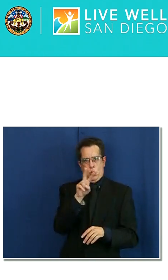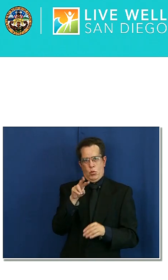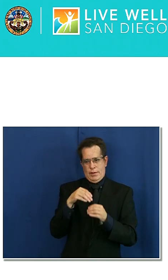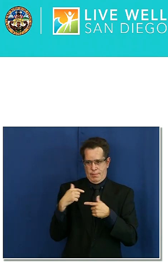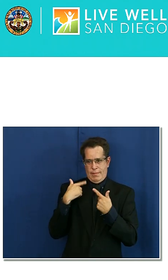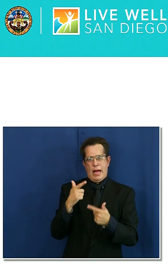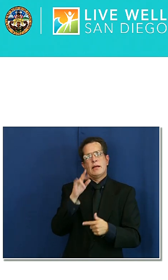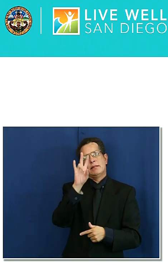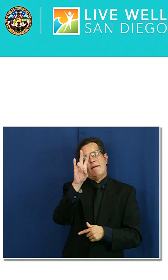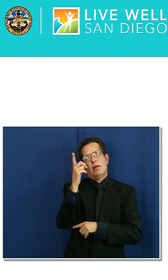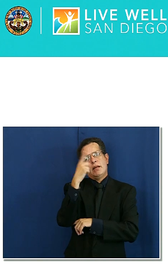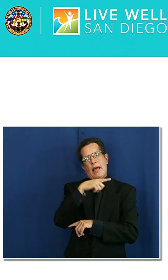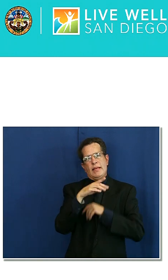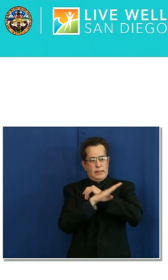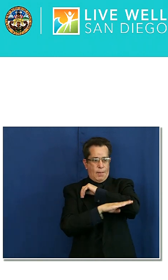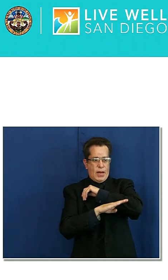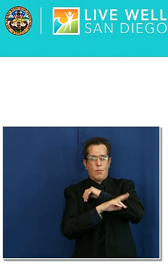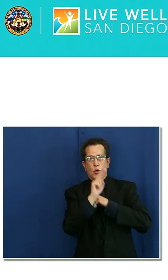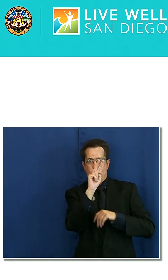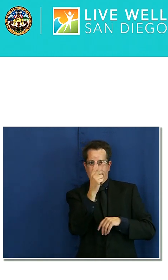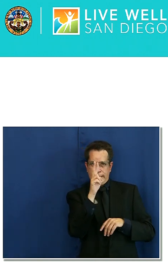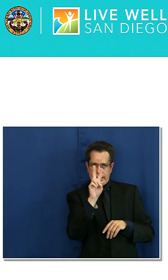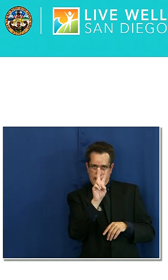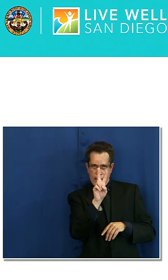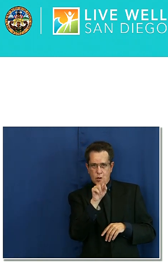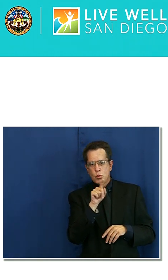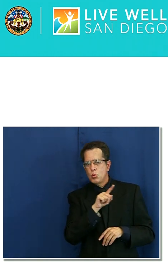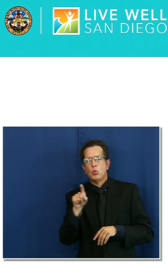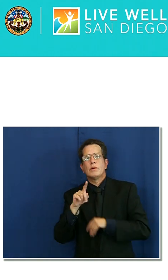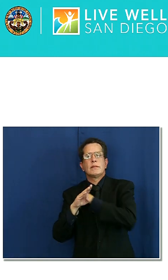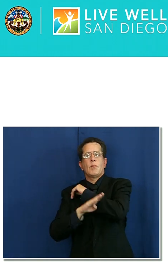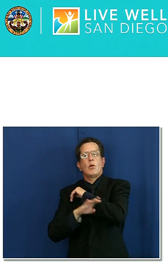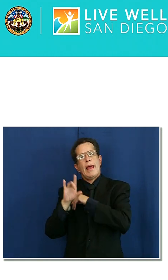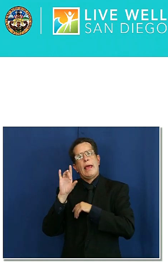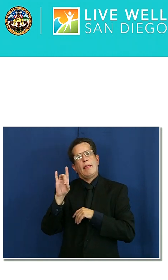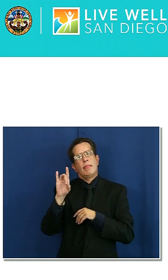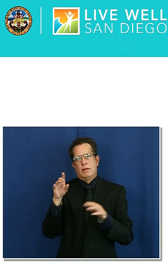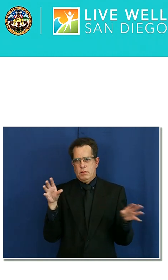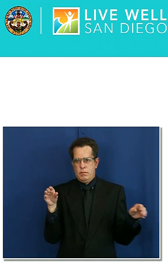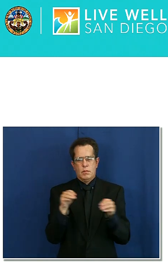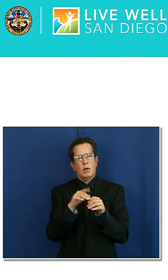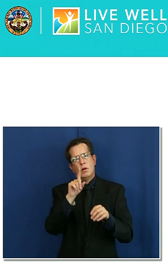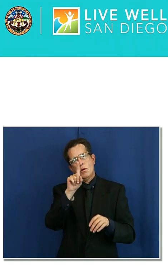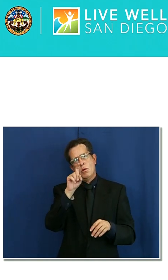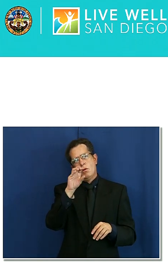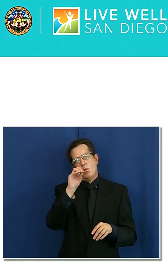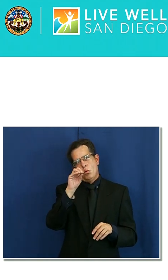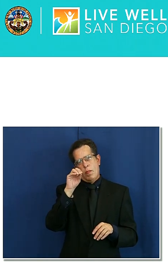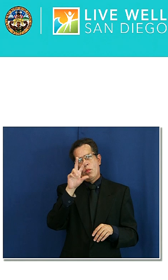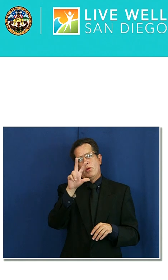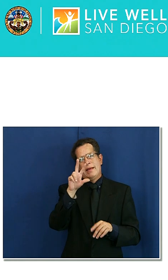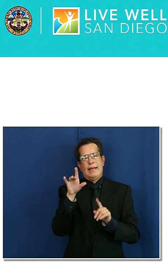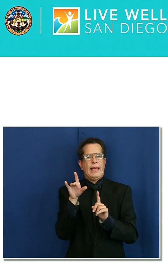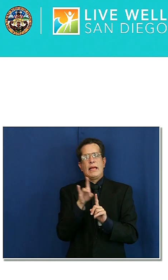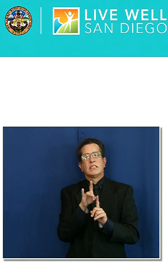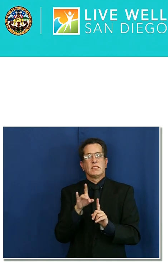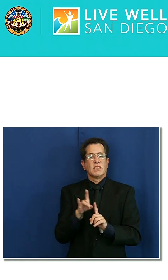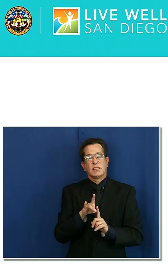days from September 2nd to September 8th, which represents 103